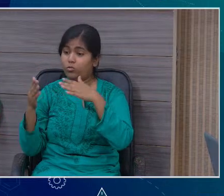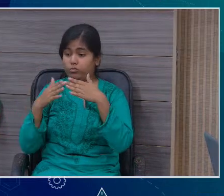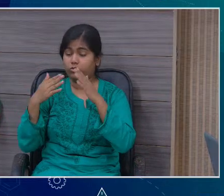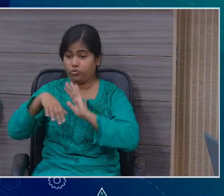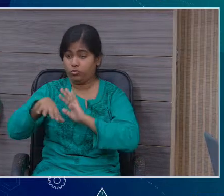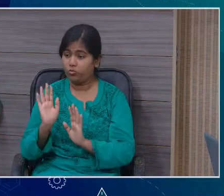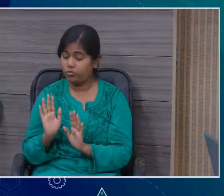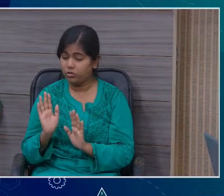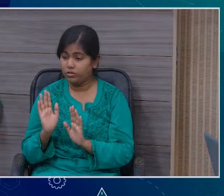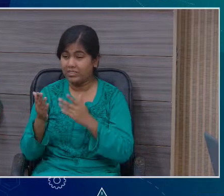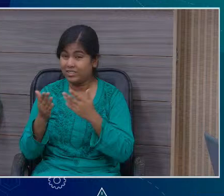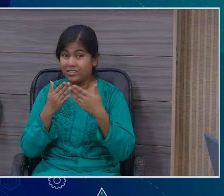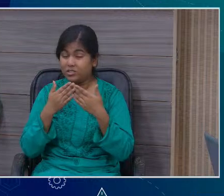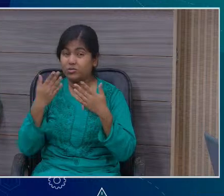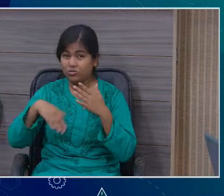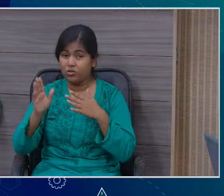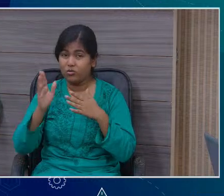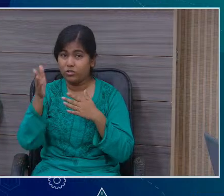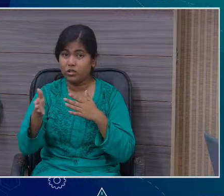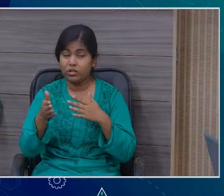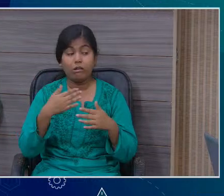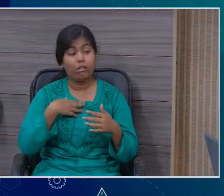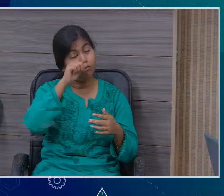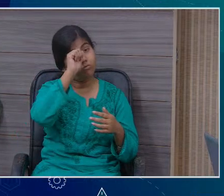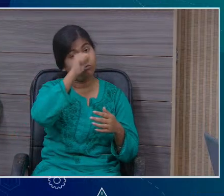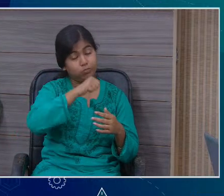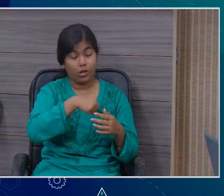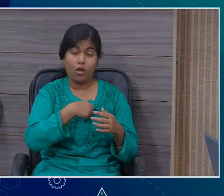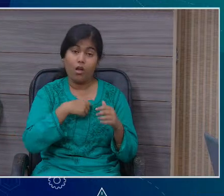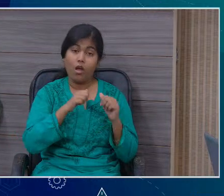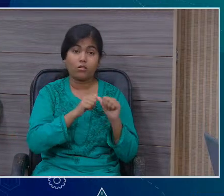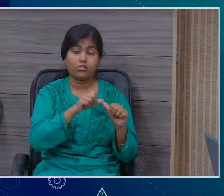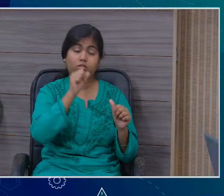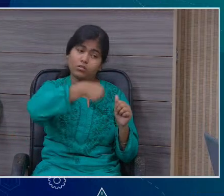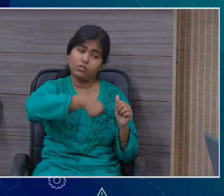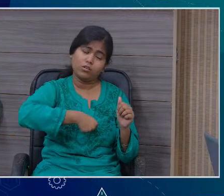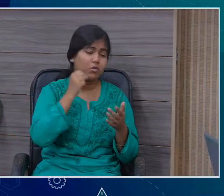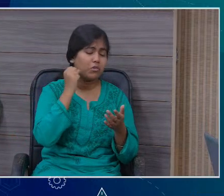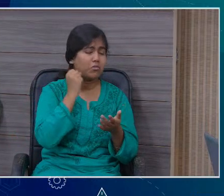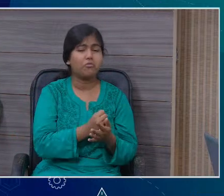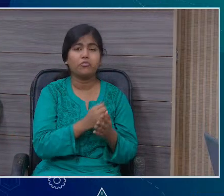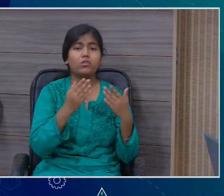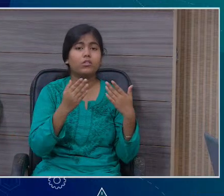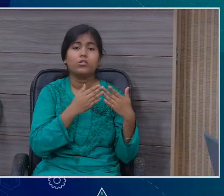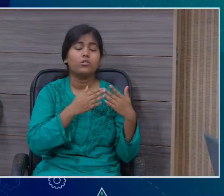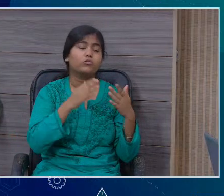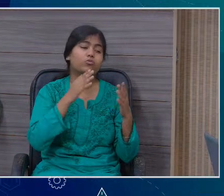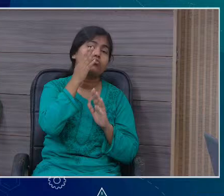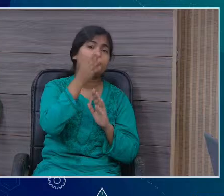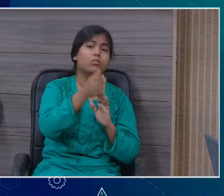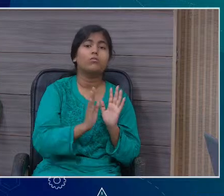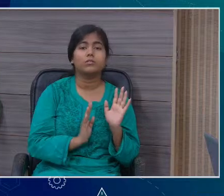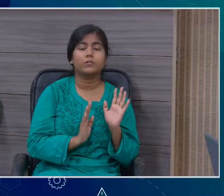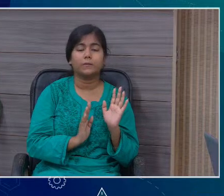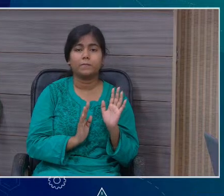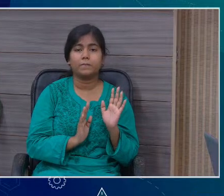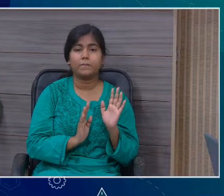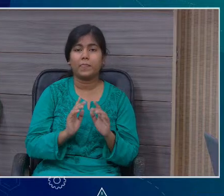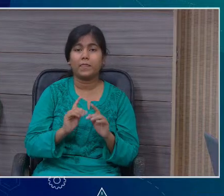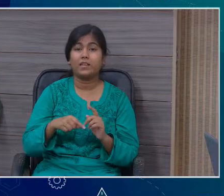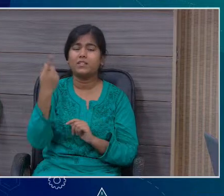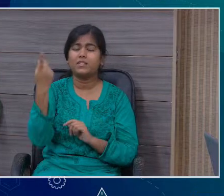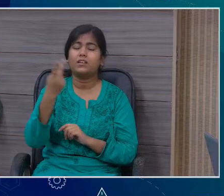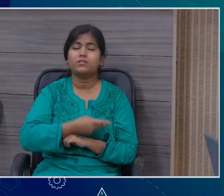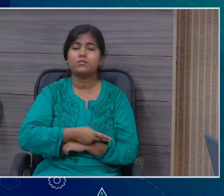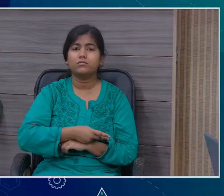that if there is a school, he will surely go to school. And the next day, when the writer again meets the child spontaneously